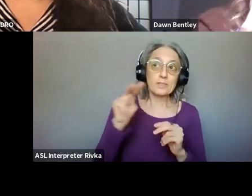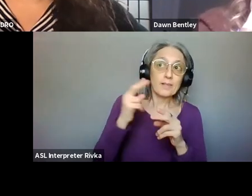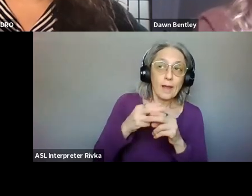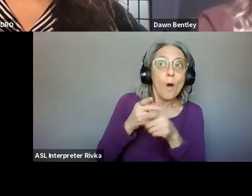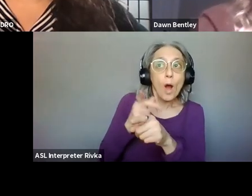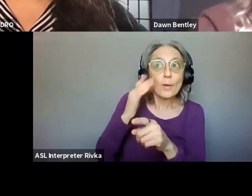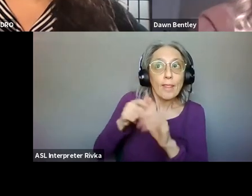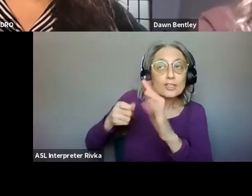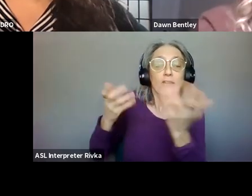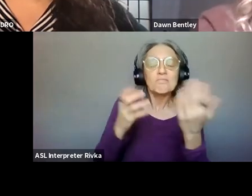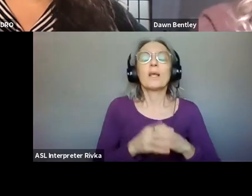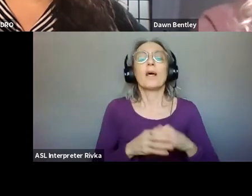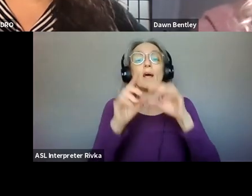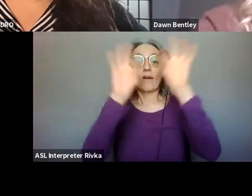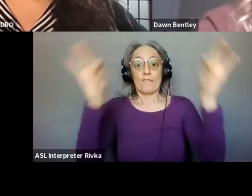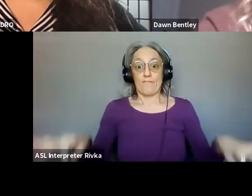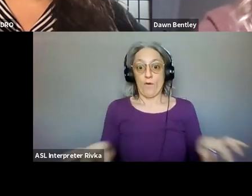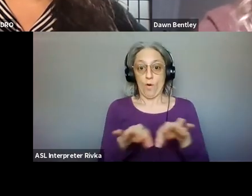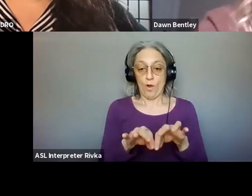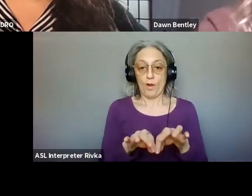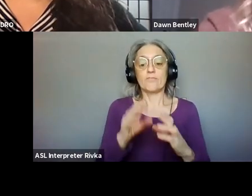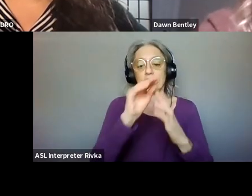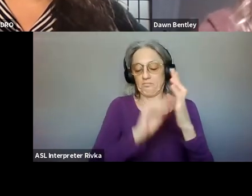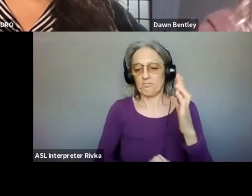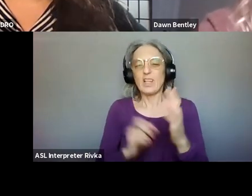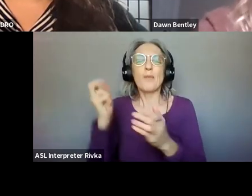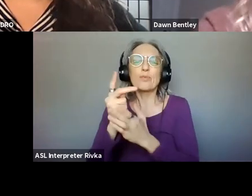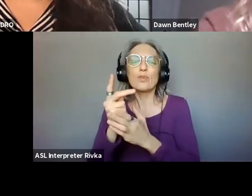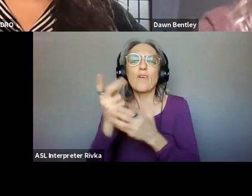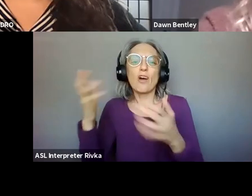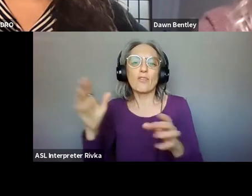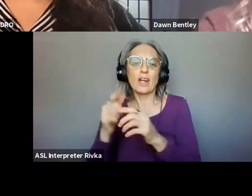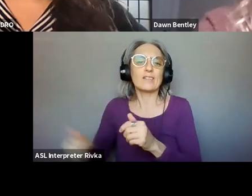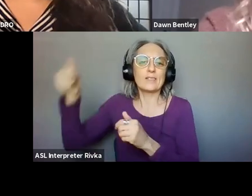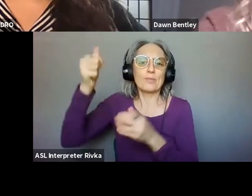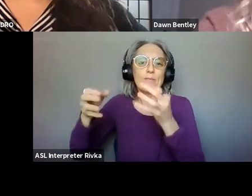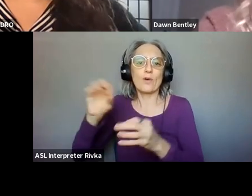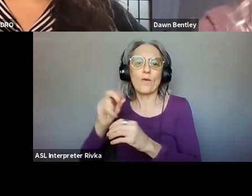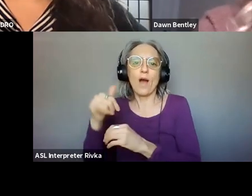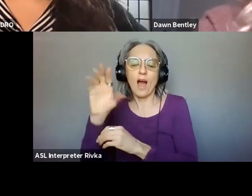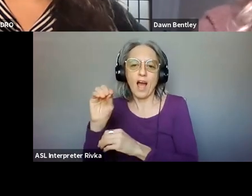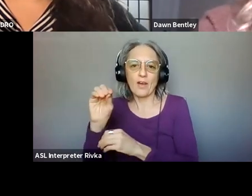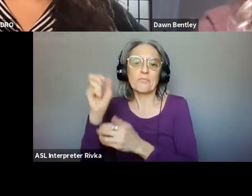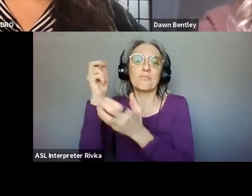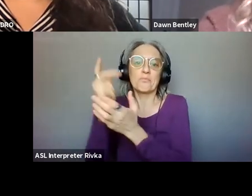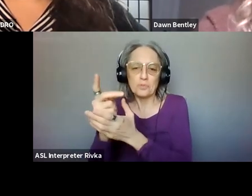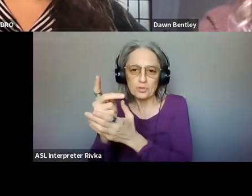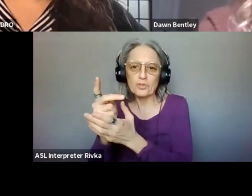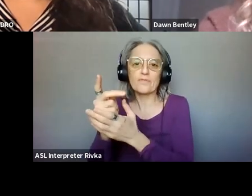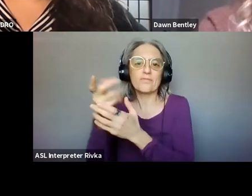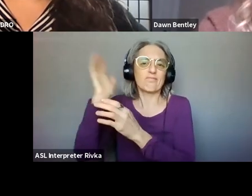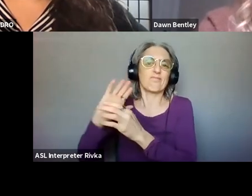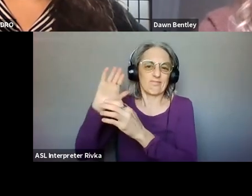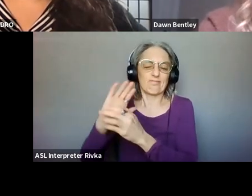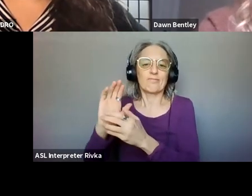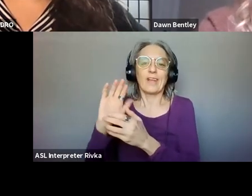forms are mostly state approved by the Supreme Court of Ohio, and it's form driven. Basically,